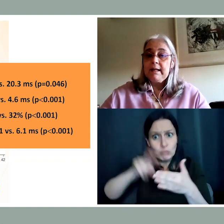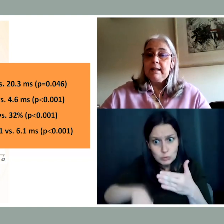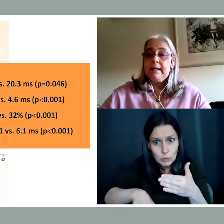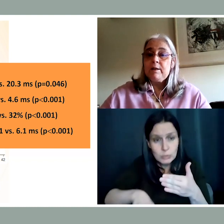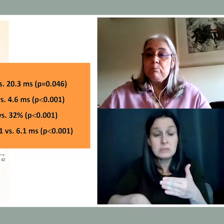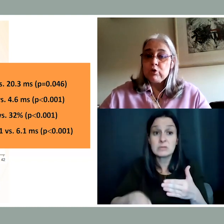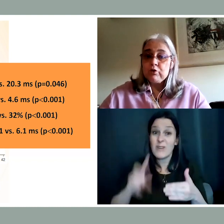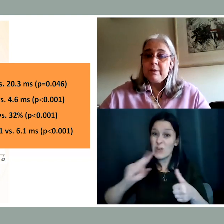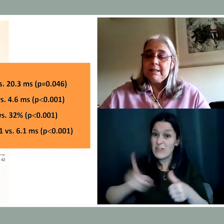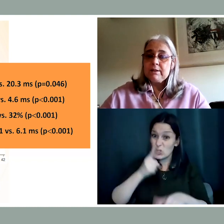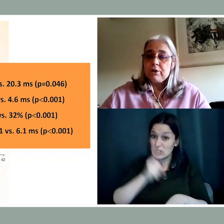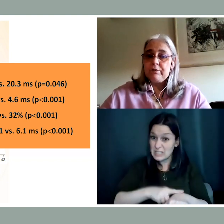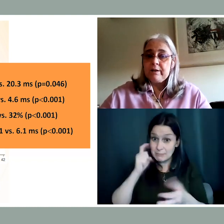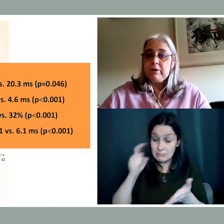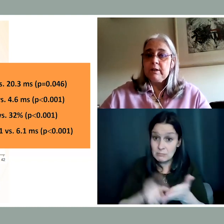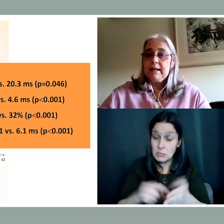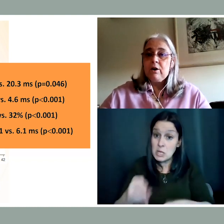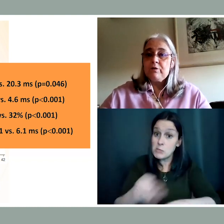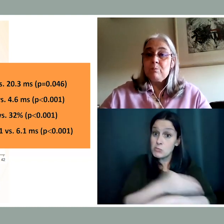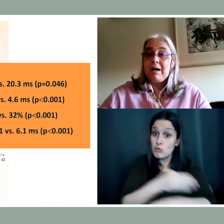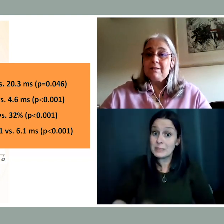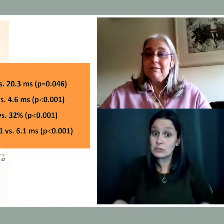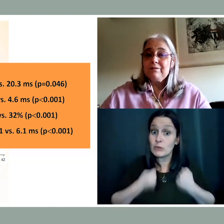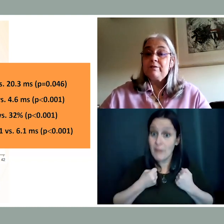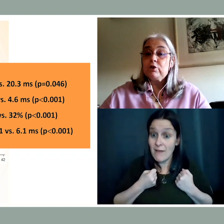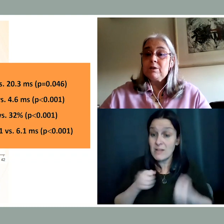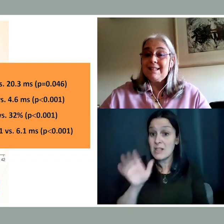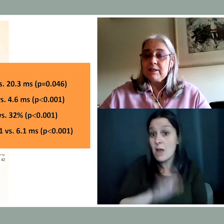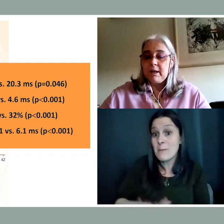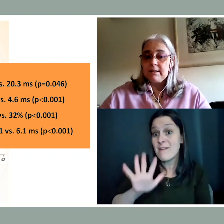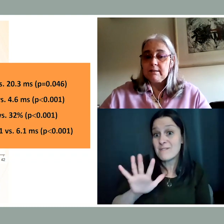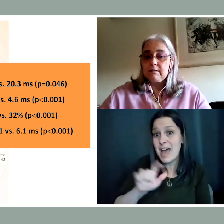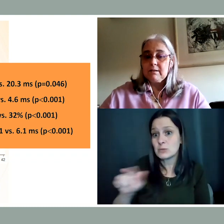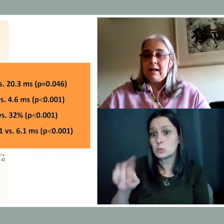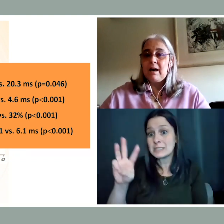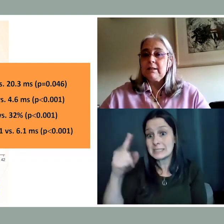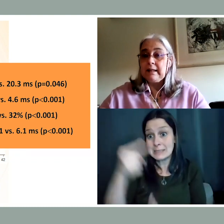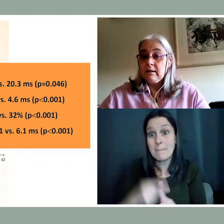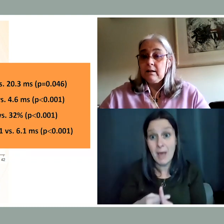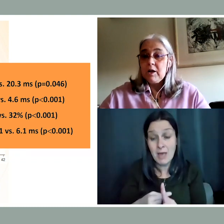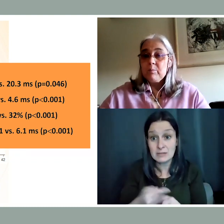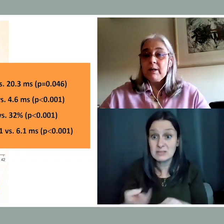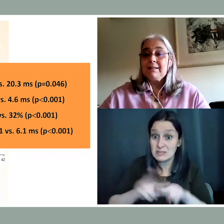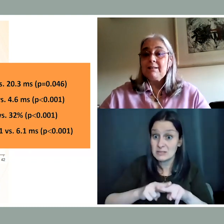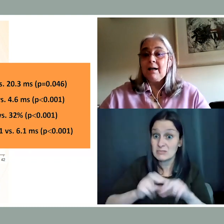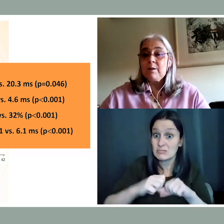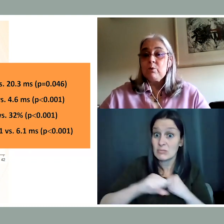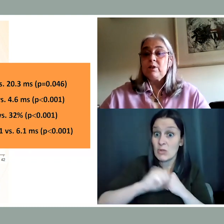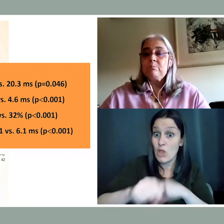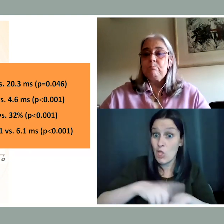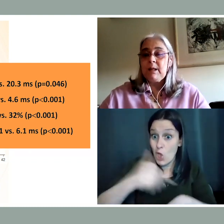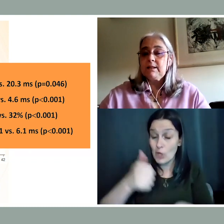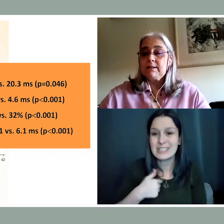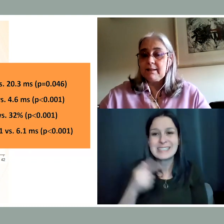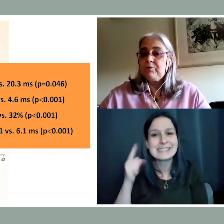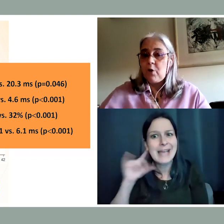time an improvement in survival of about 5 to 6 months. Sounds little, but at the time was